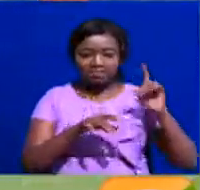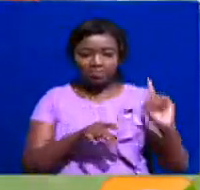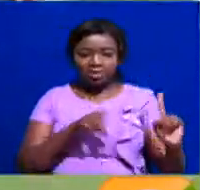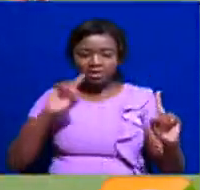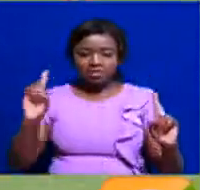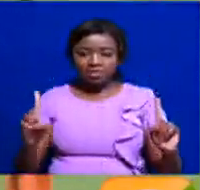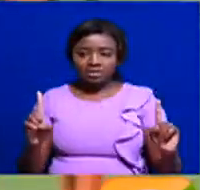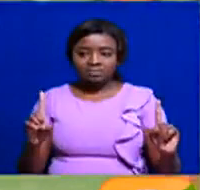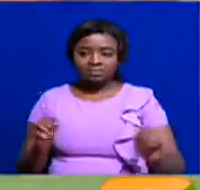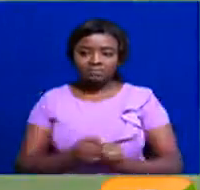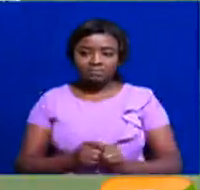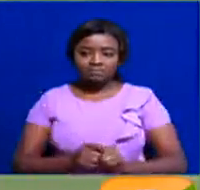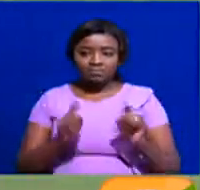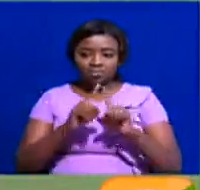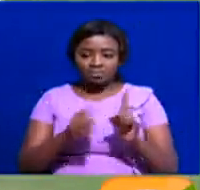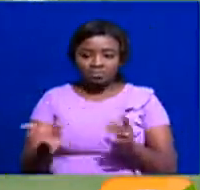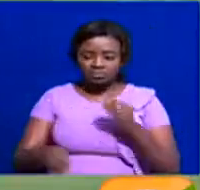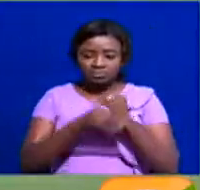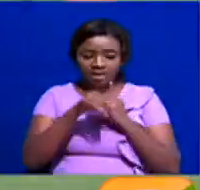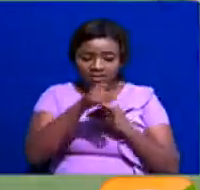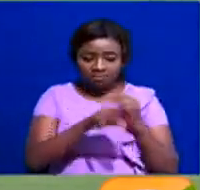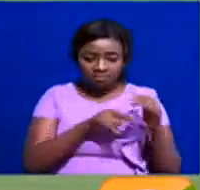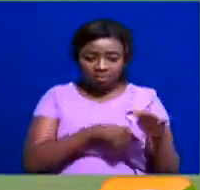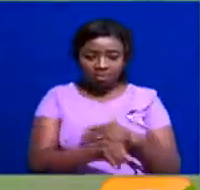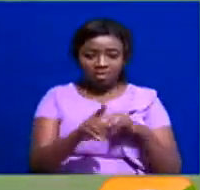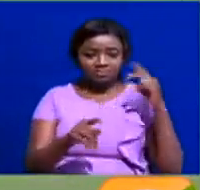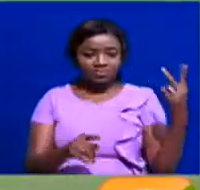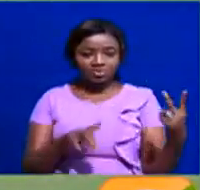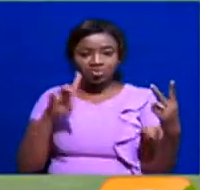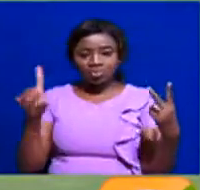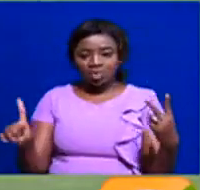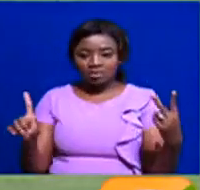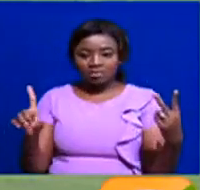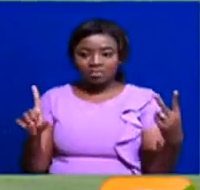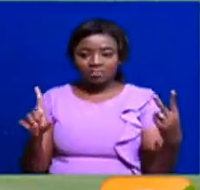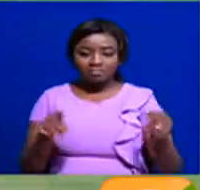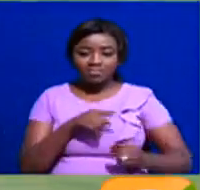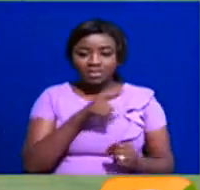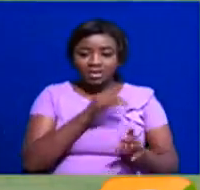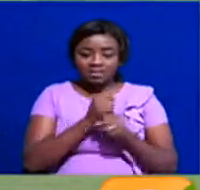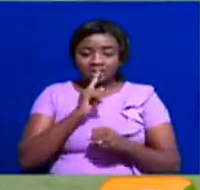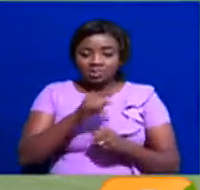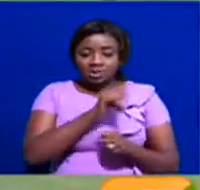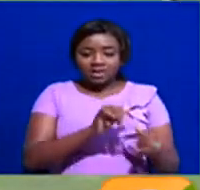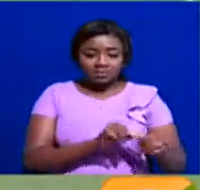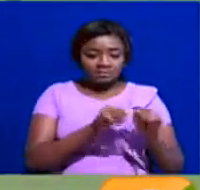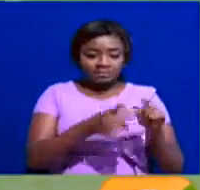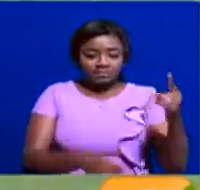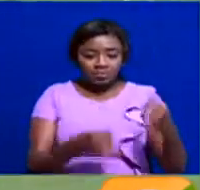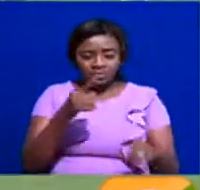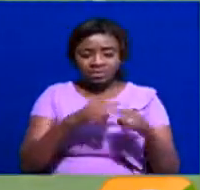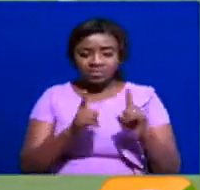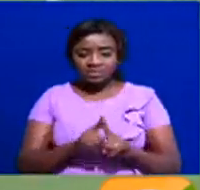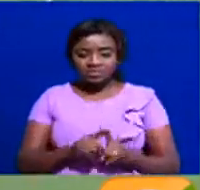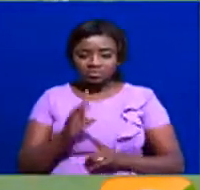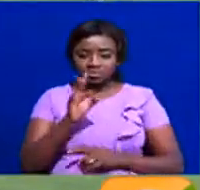range. A minute before full-time, Etemesi got City Stars the winning goal. The win ensures City Stars survive relegation from the FKF